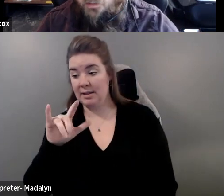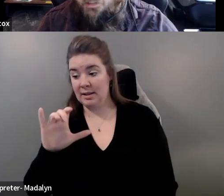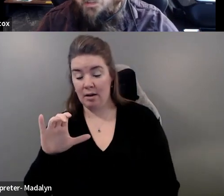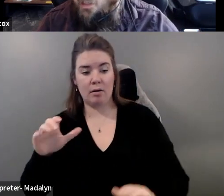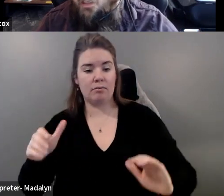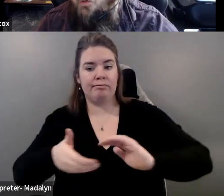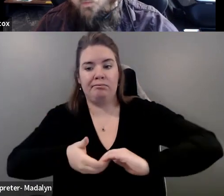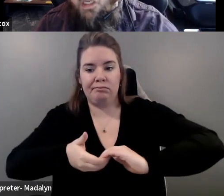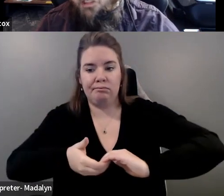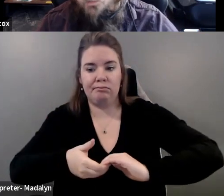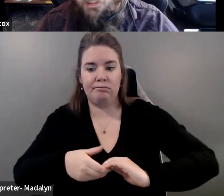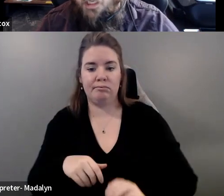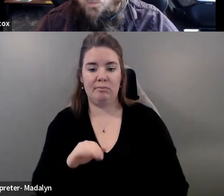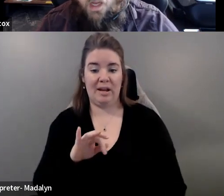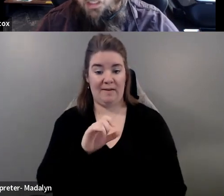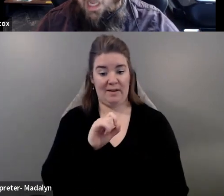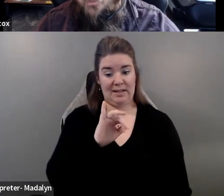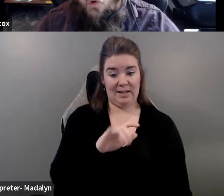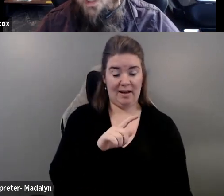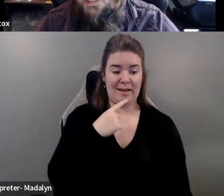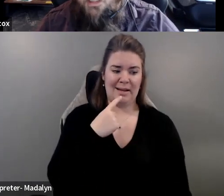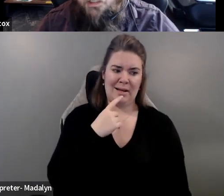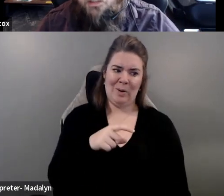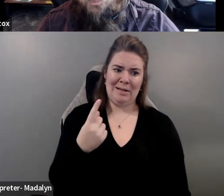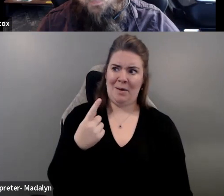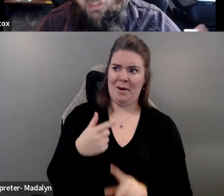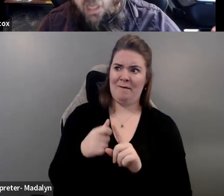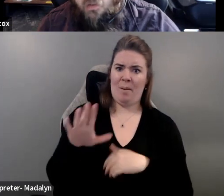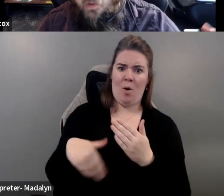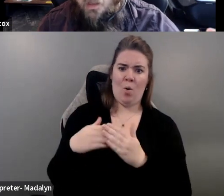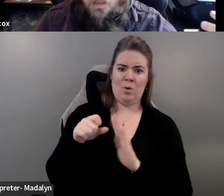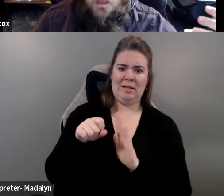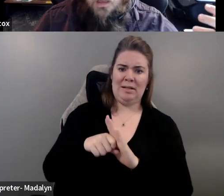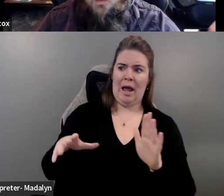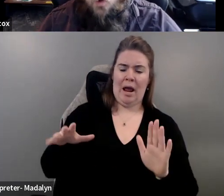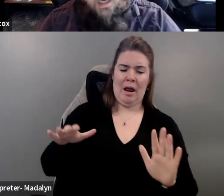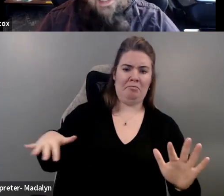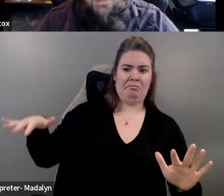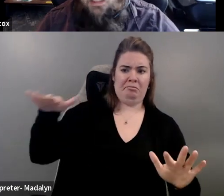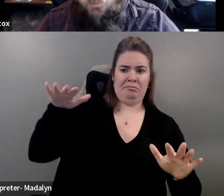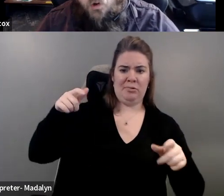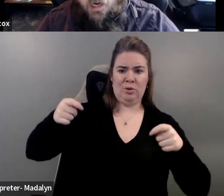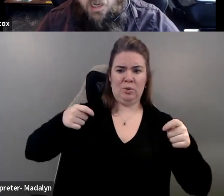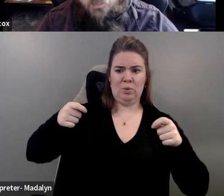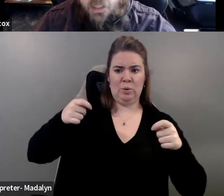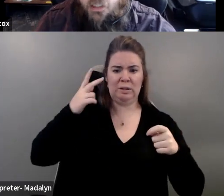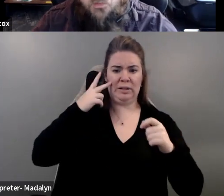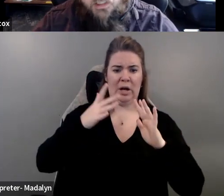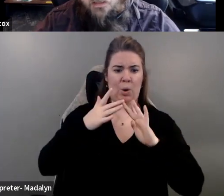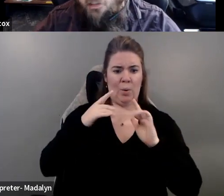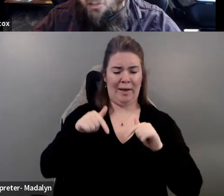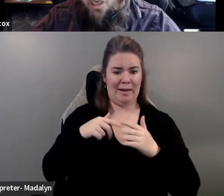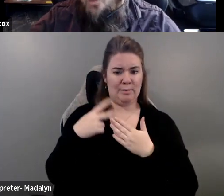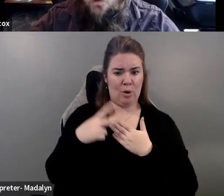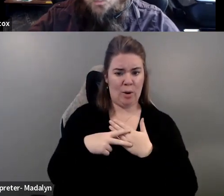where SILs are like, we need someone statewide to kind of oversee this, to kind of coordinate this program, and each of